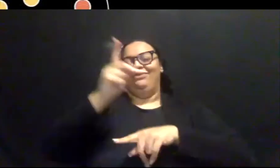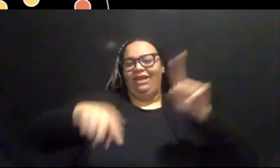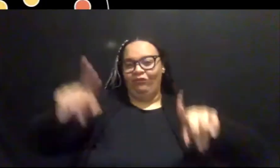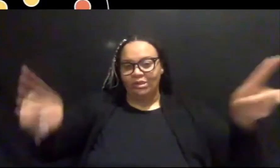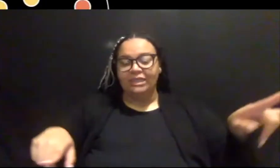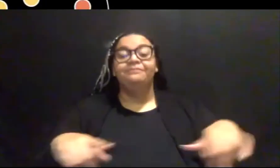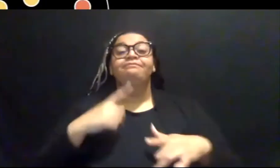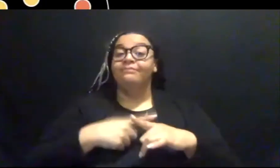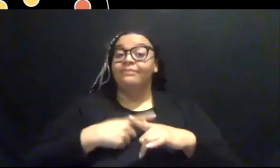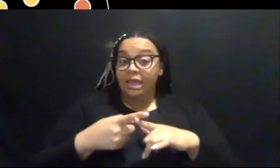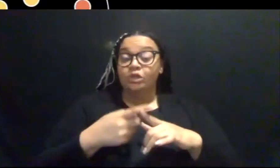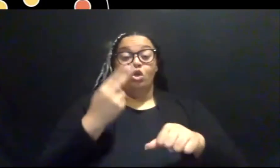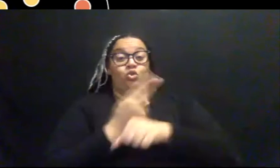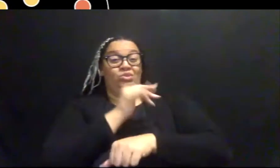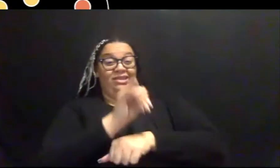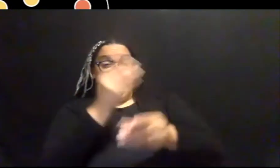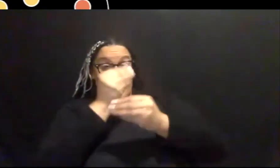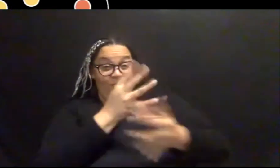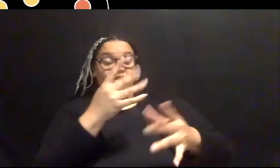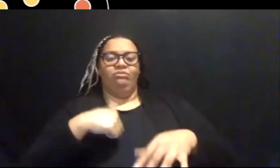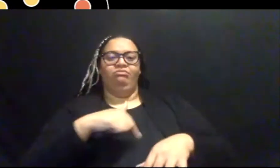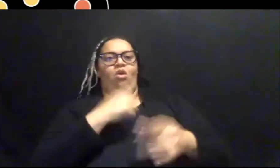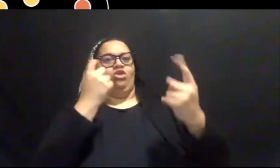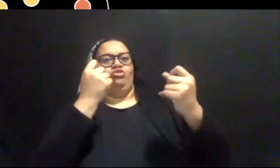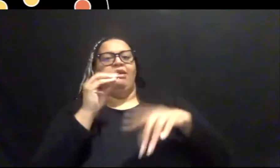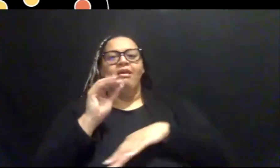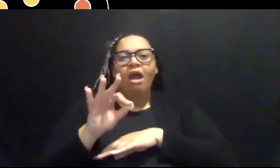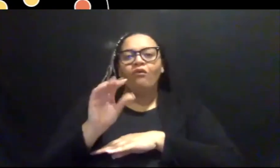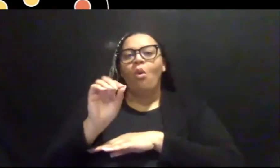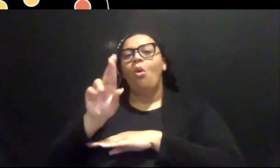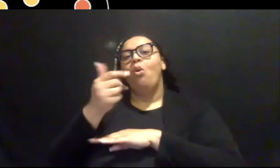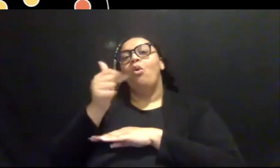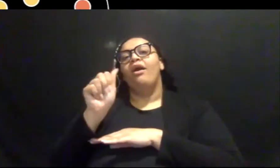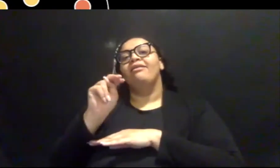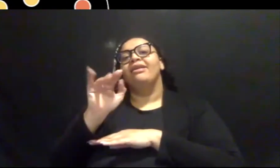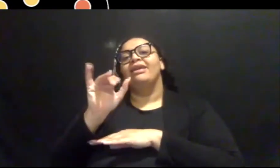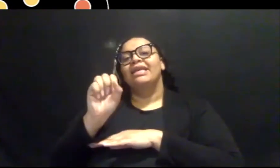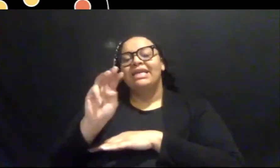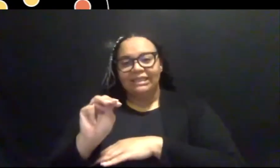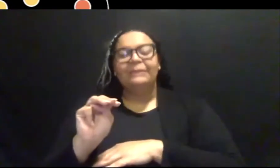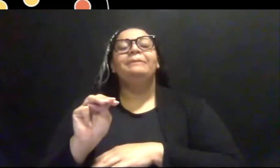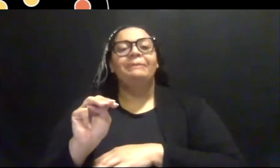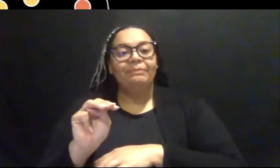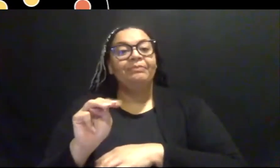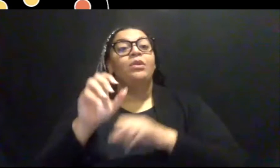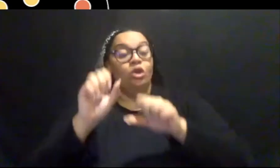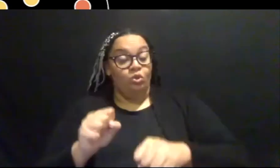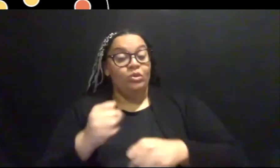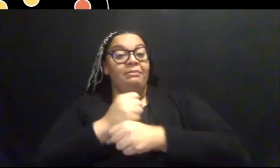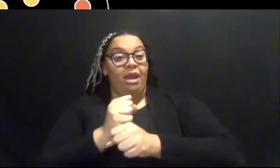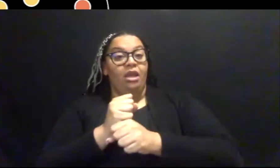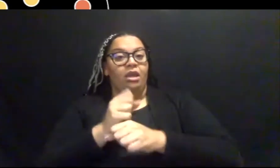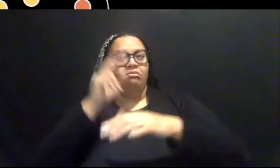then based on how we, our understanding of an organism, we can actually make predictions about how difficult those different